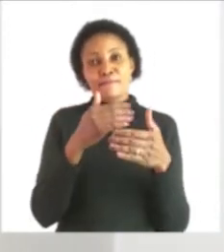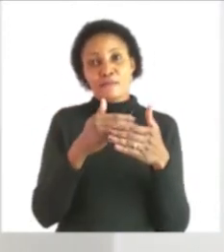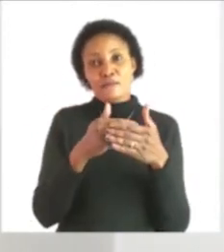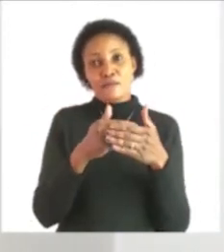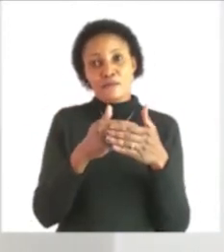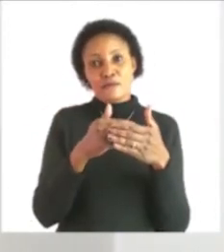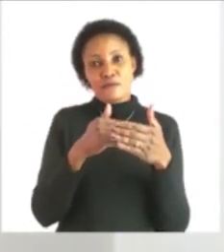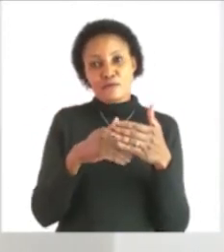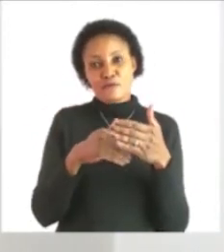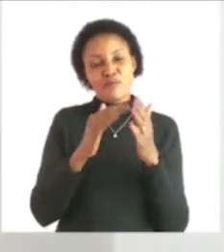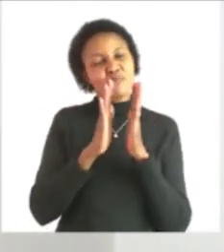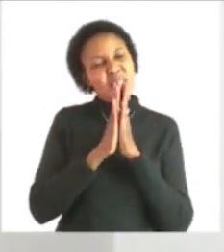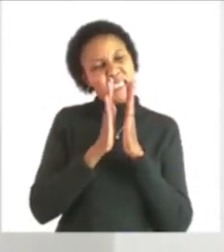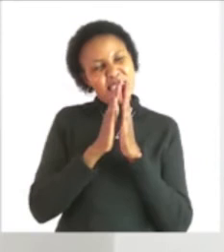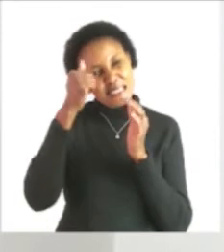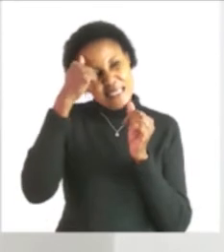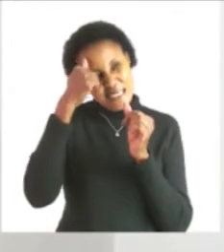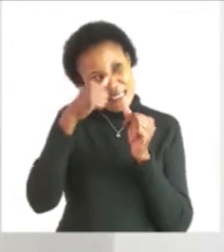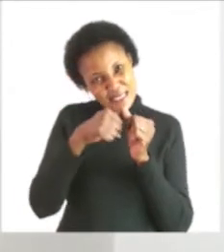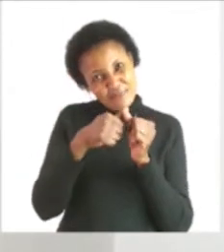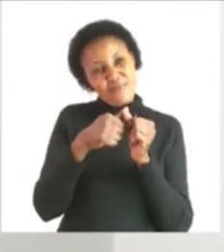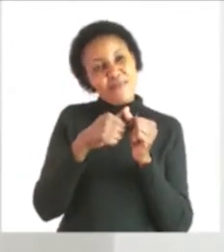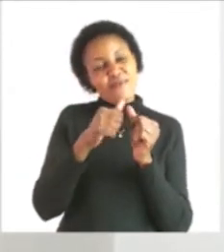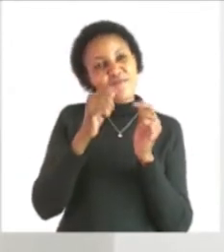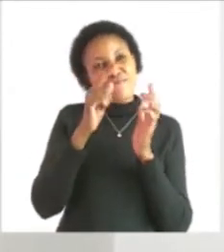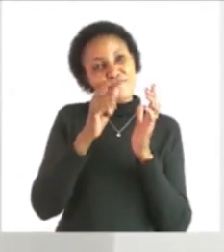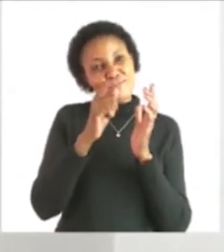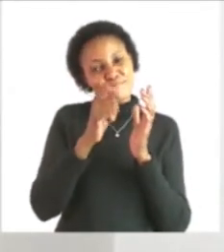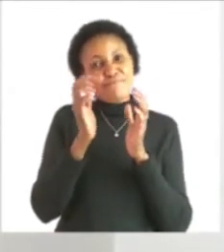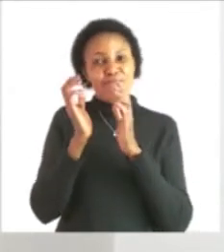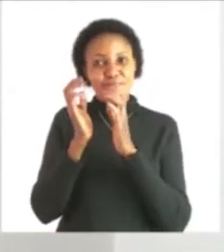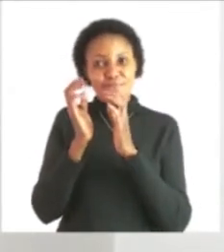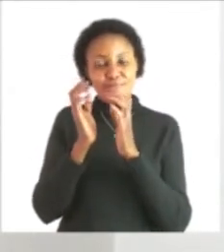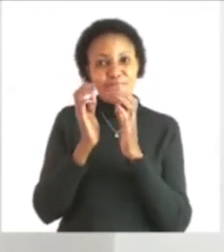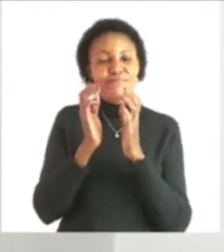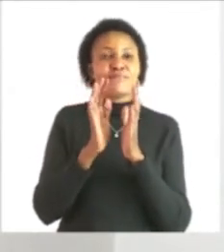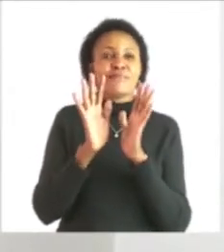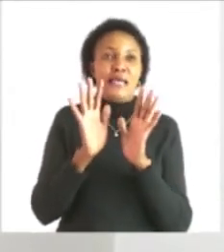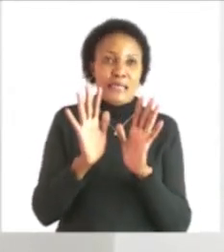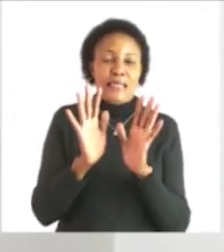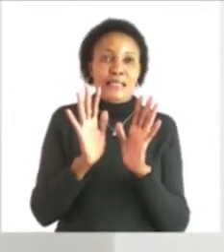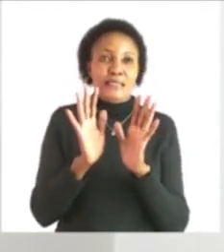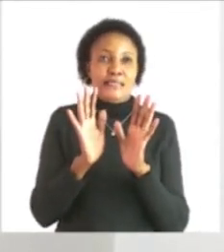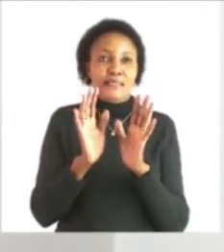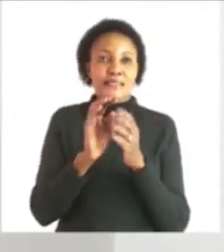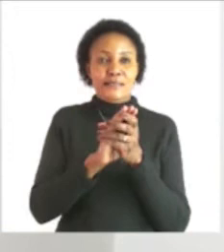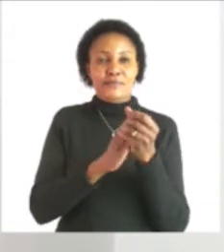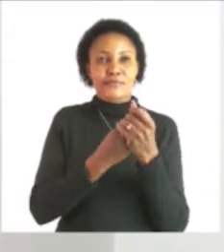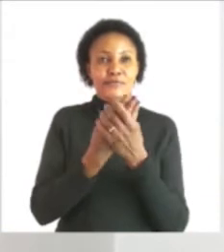to remember that we always have to sanitize our hands. Can we do